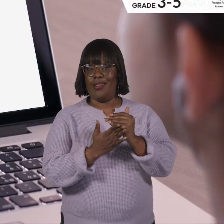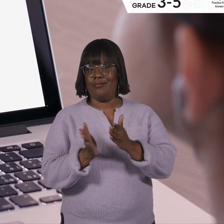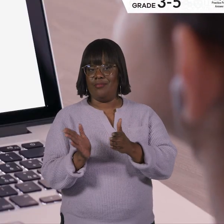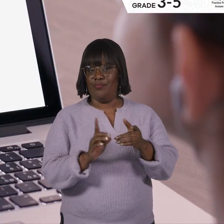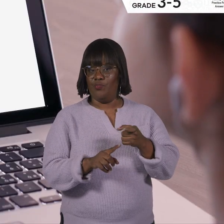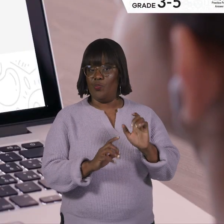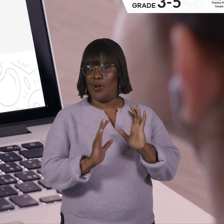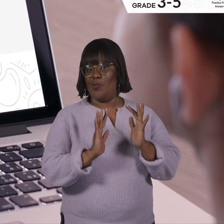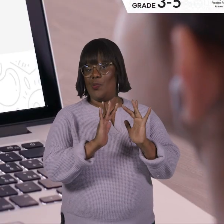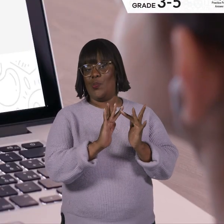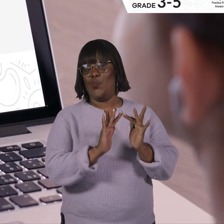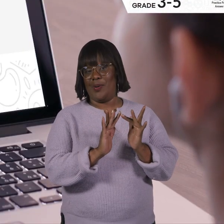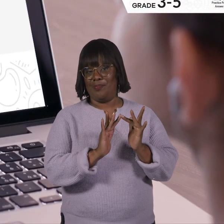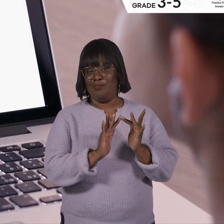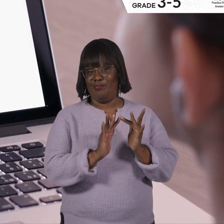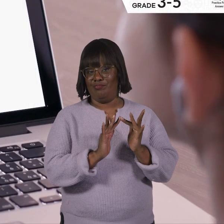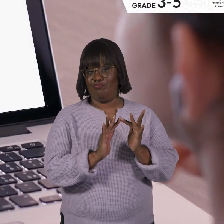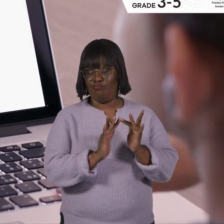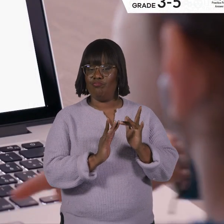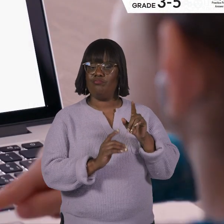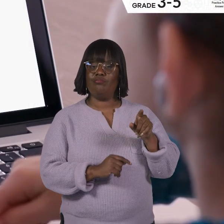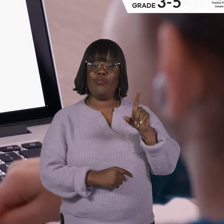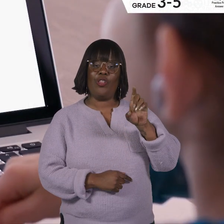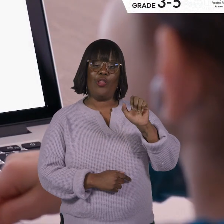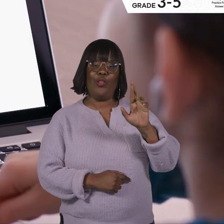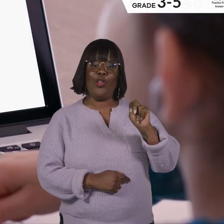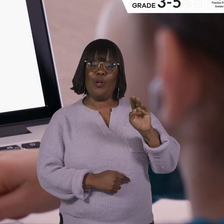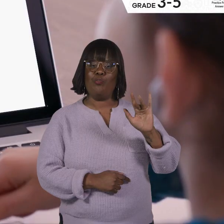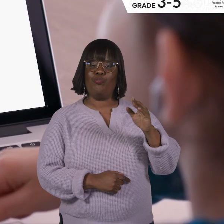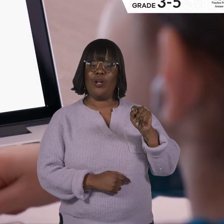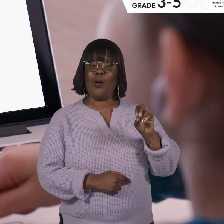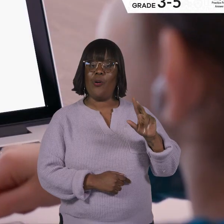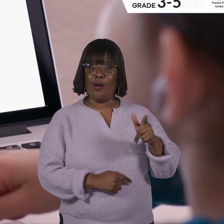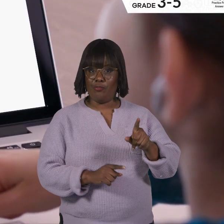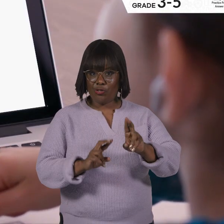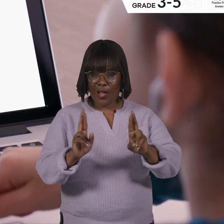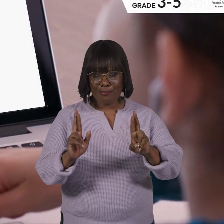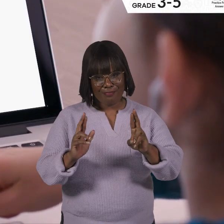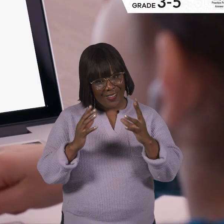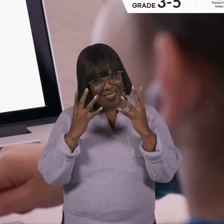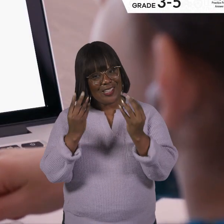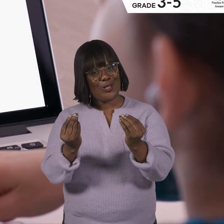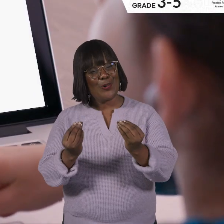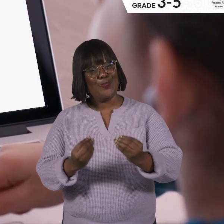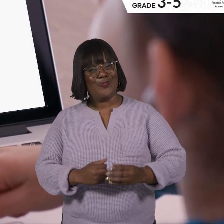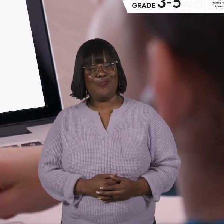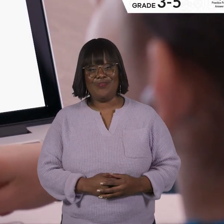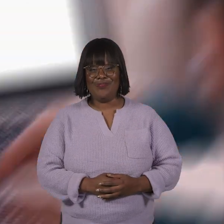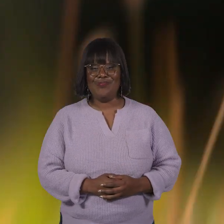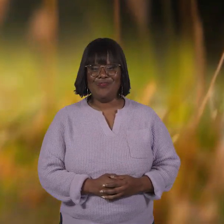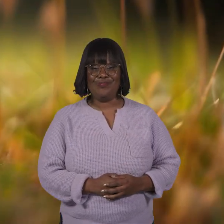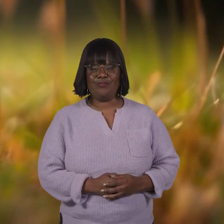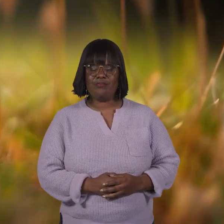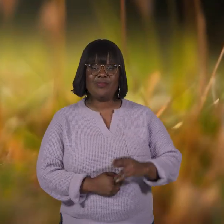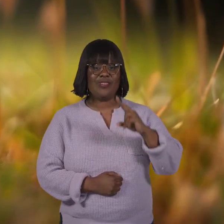can download this lesson plan from our website learnbright.org ready let's go